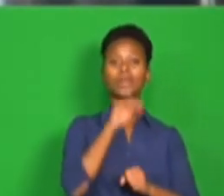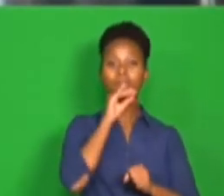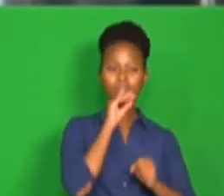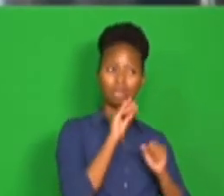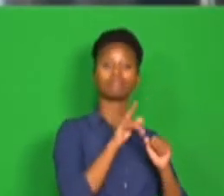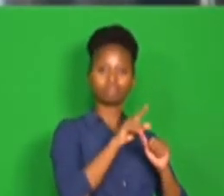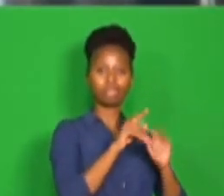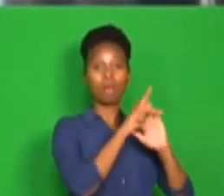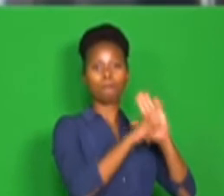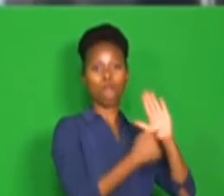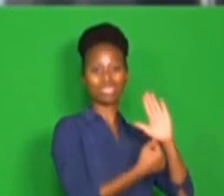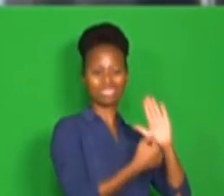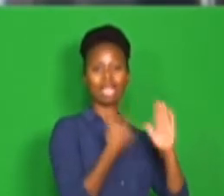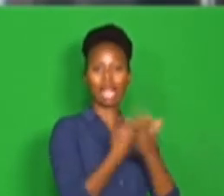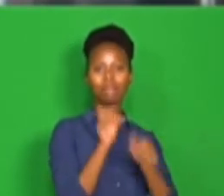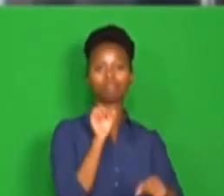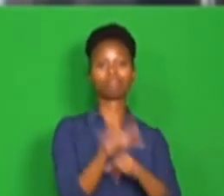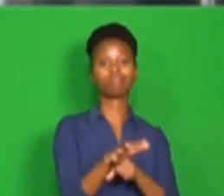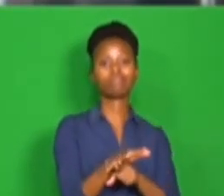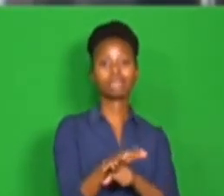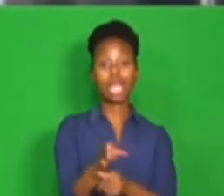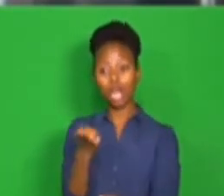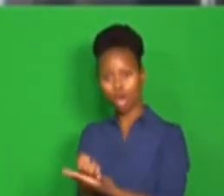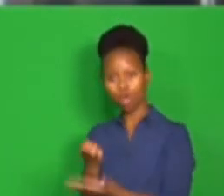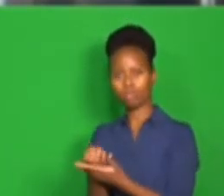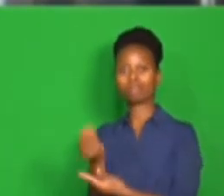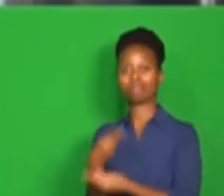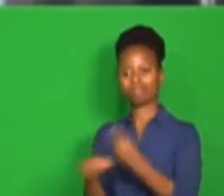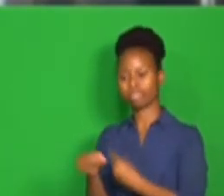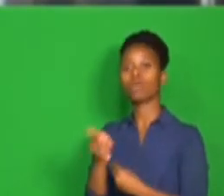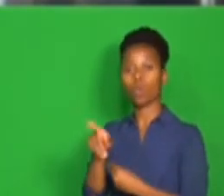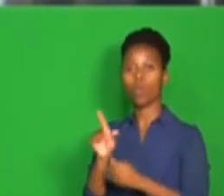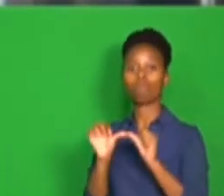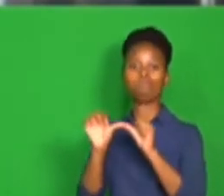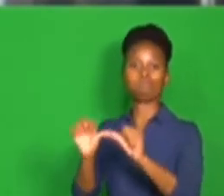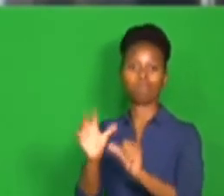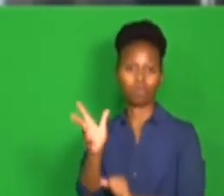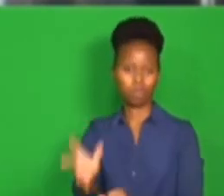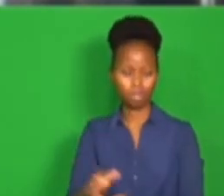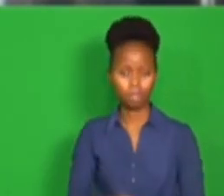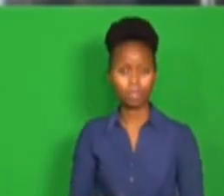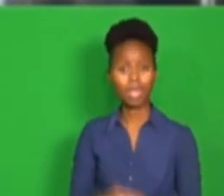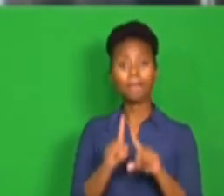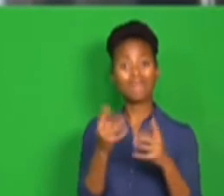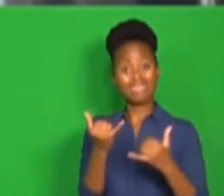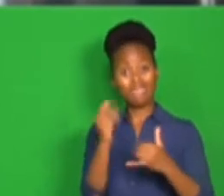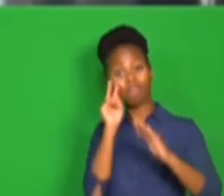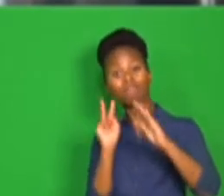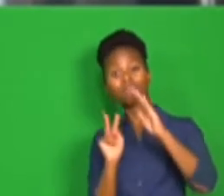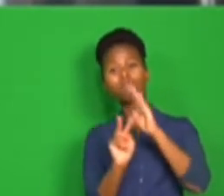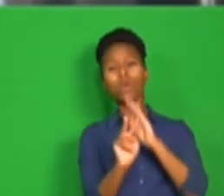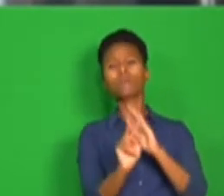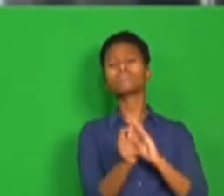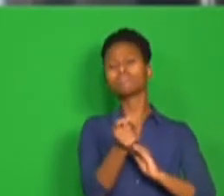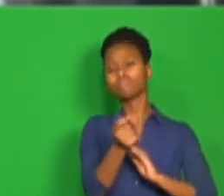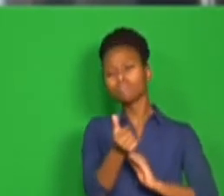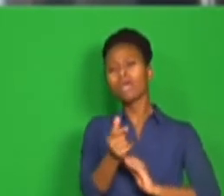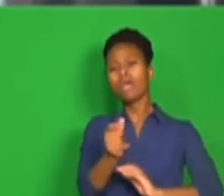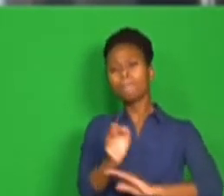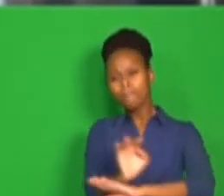into the economy. And we expect that the outlook that we have put now, which is significantly better than what we had